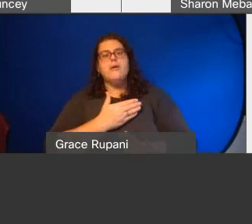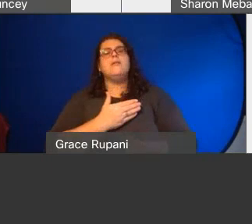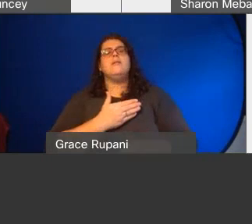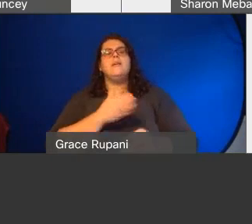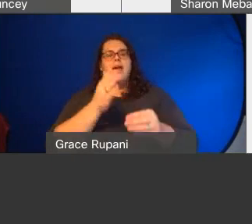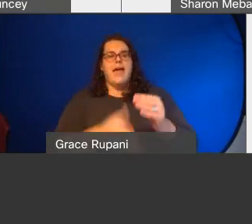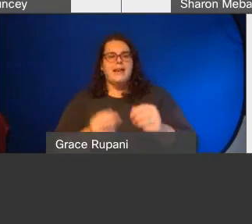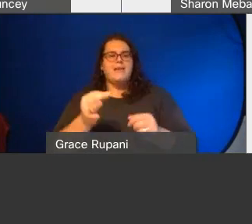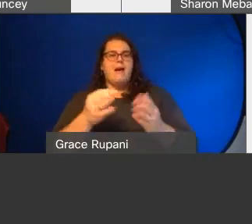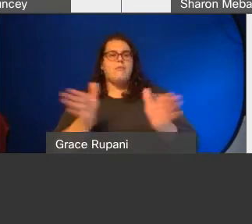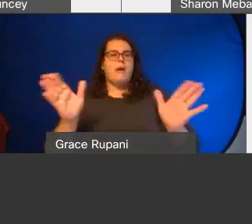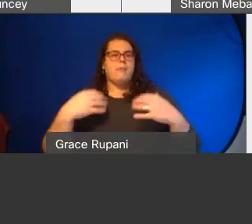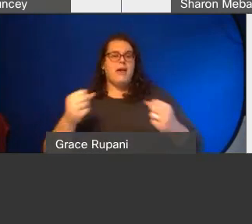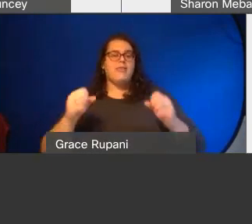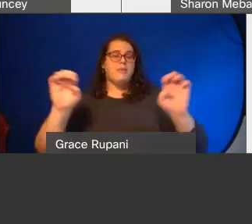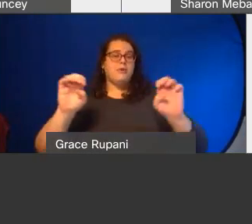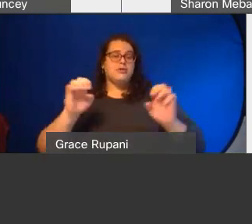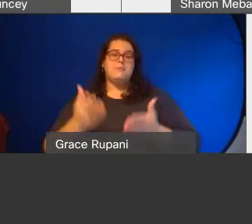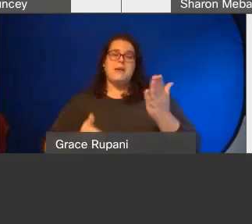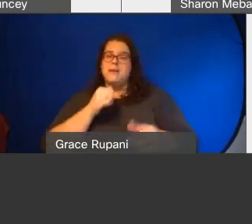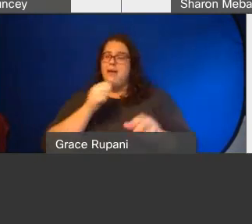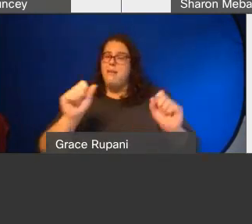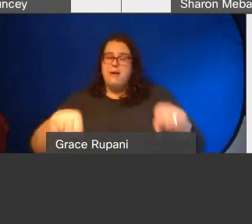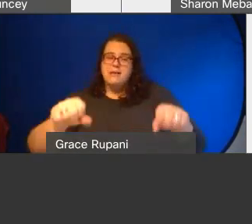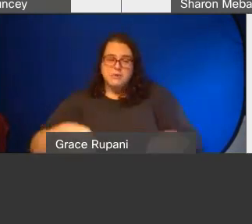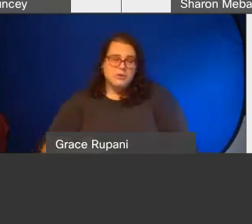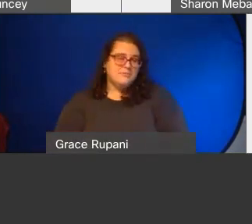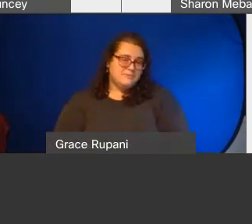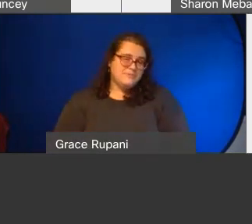of the public health emergency. What that means is if they've been